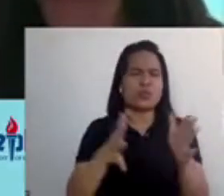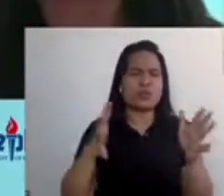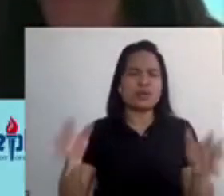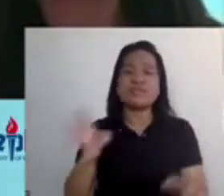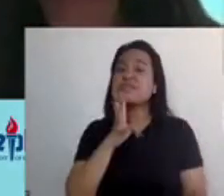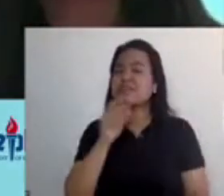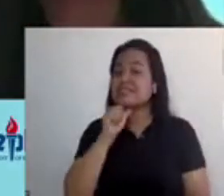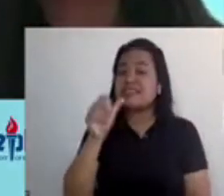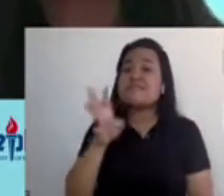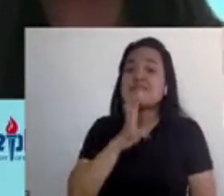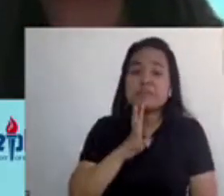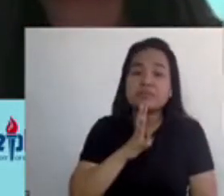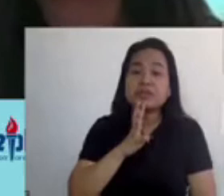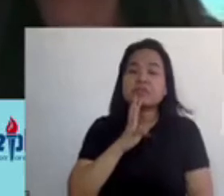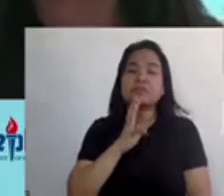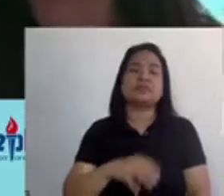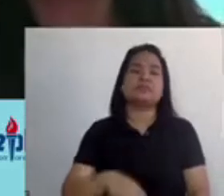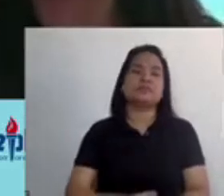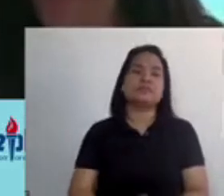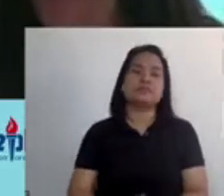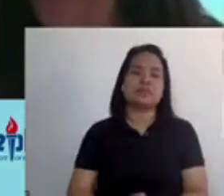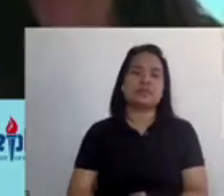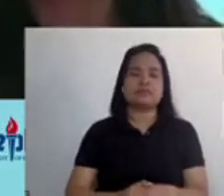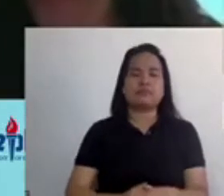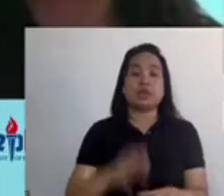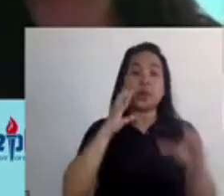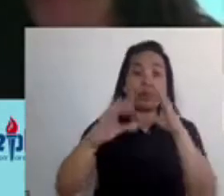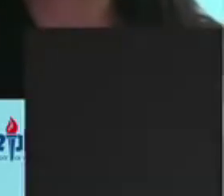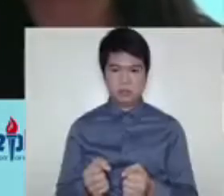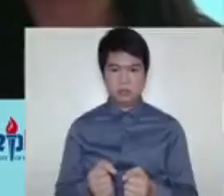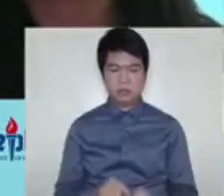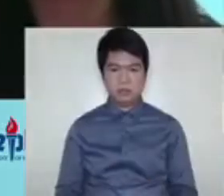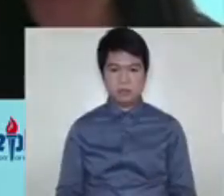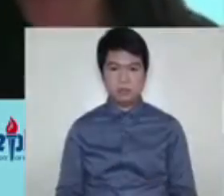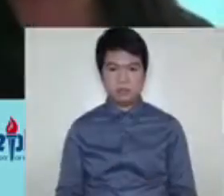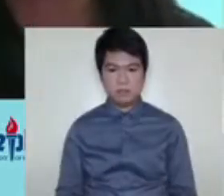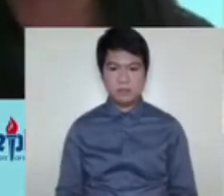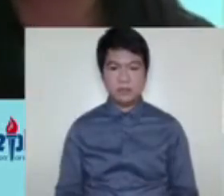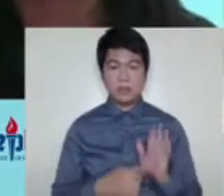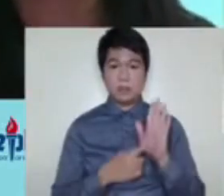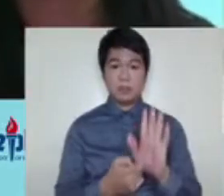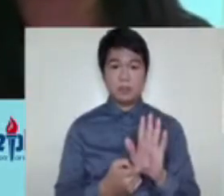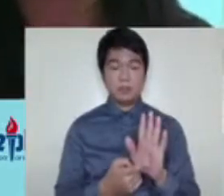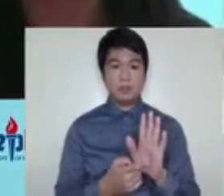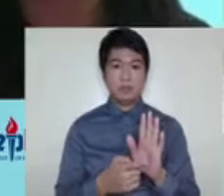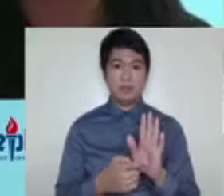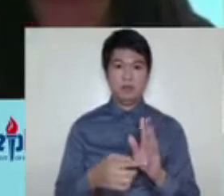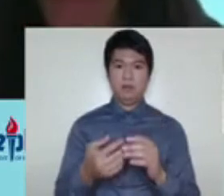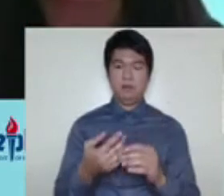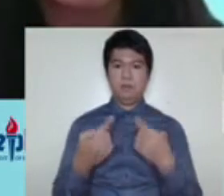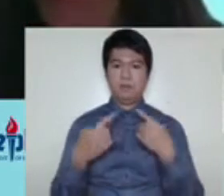communication strategies. Objective 5, exhibited effective strategies that ensure safe and secure